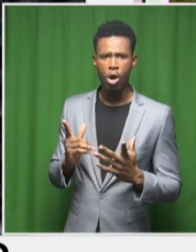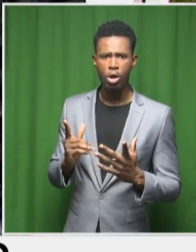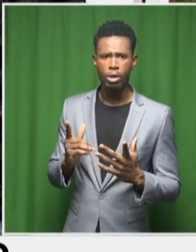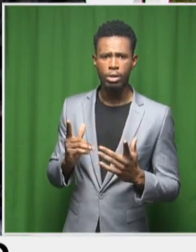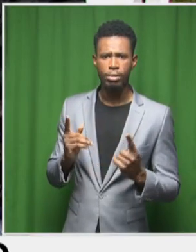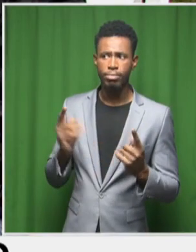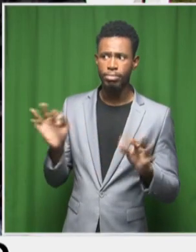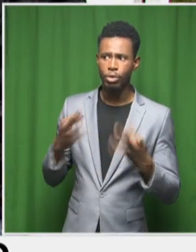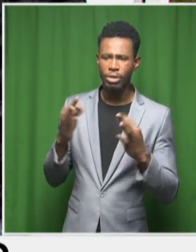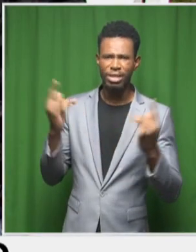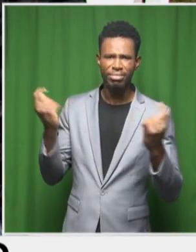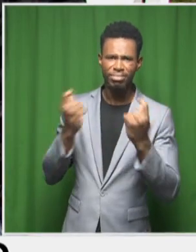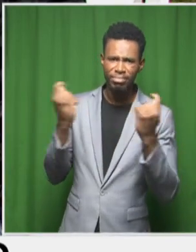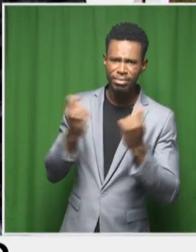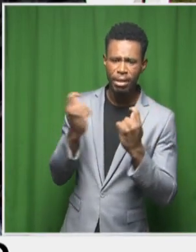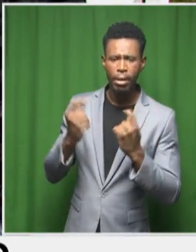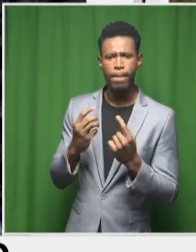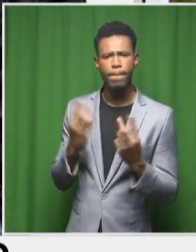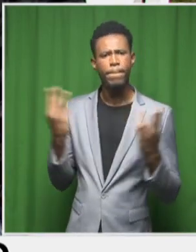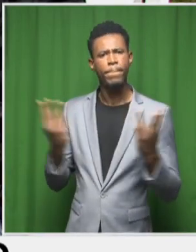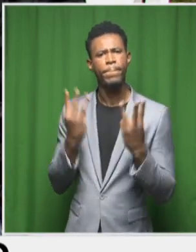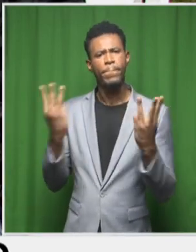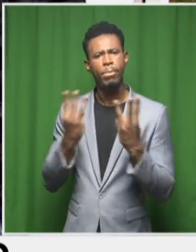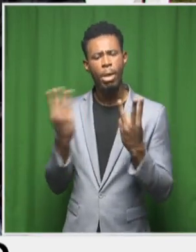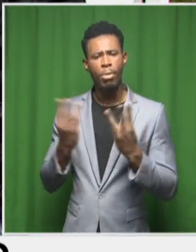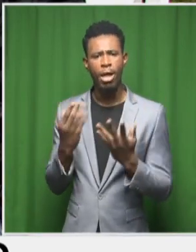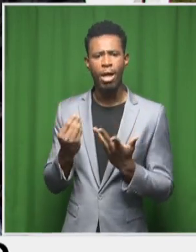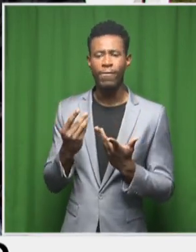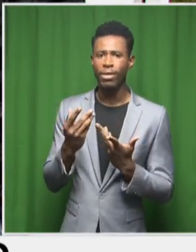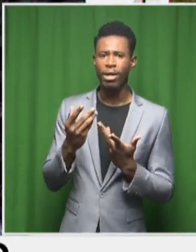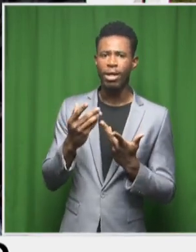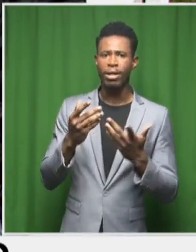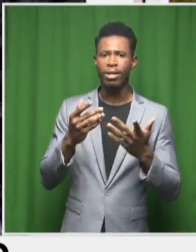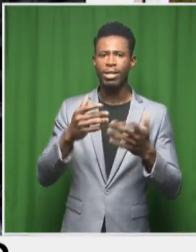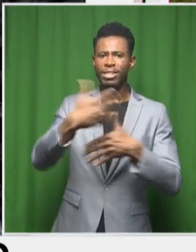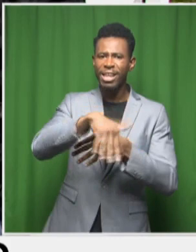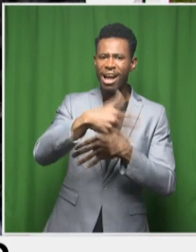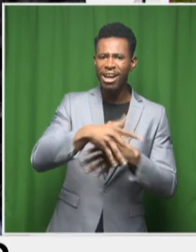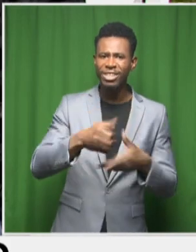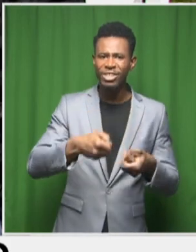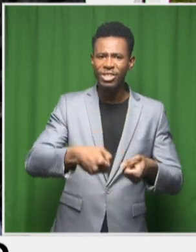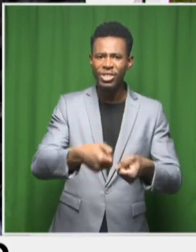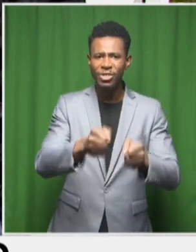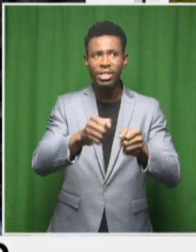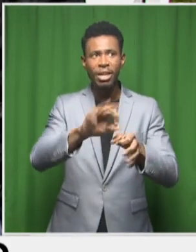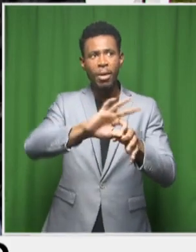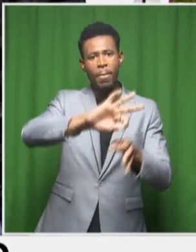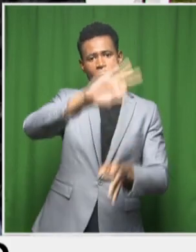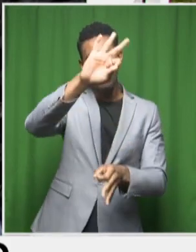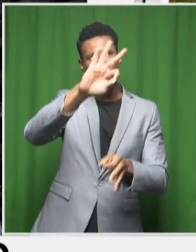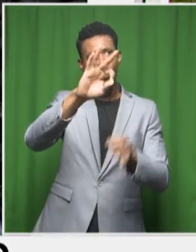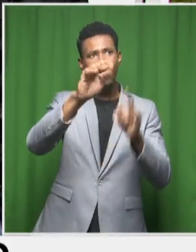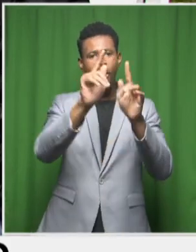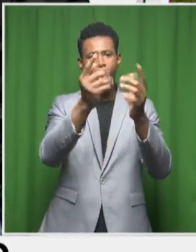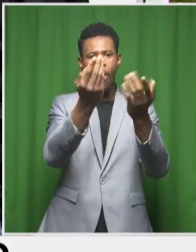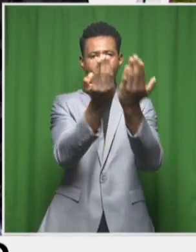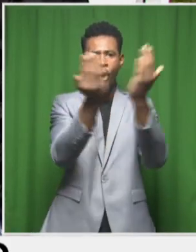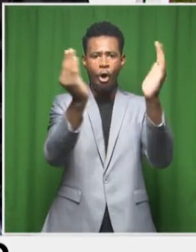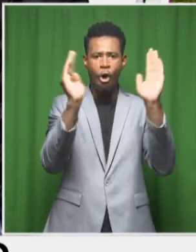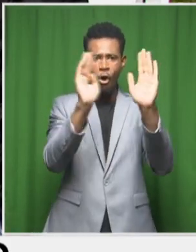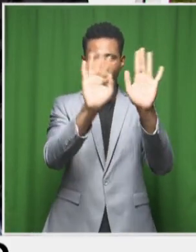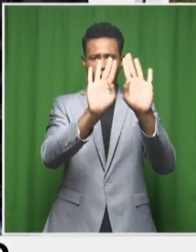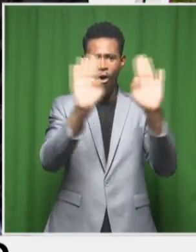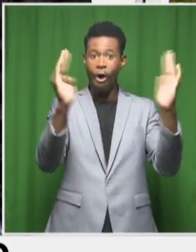and people having netball hoops on the street poles, and the kids just getting into